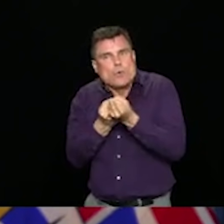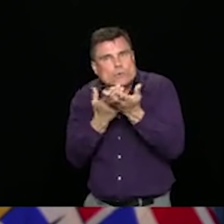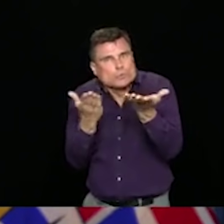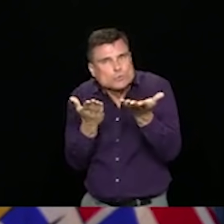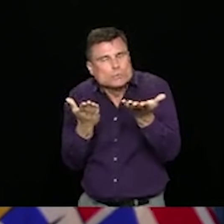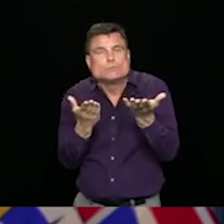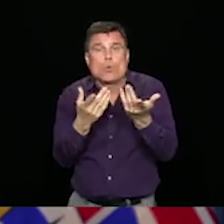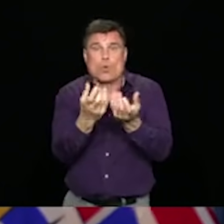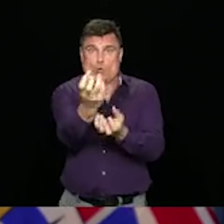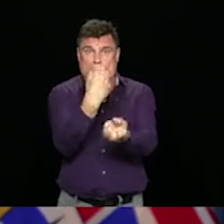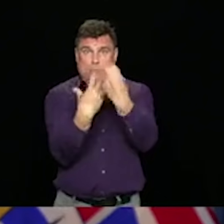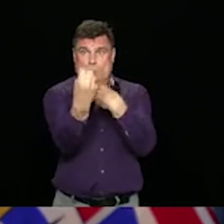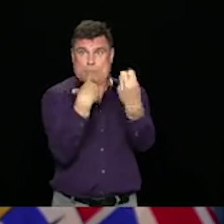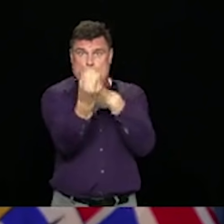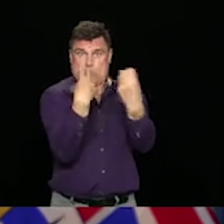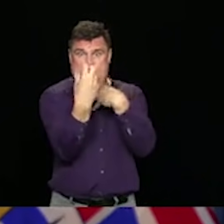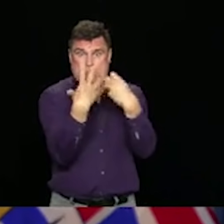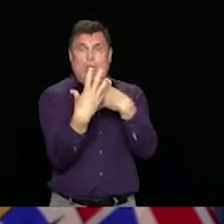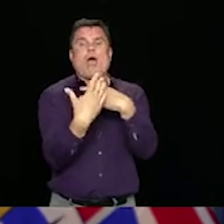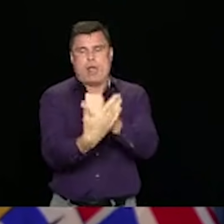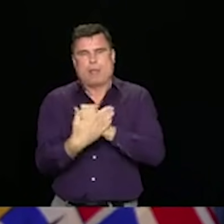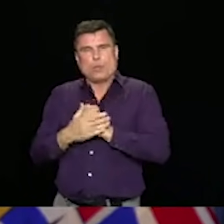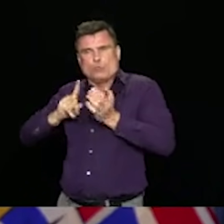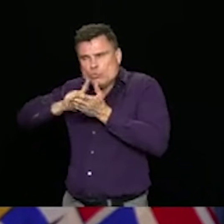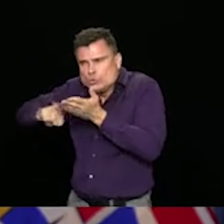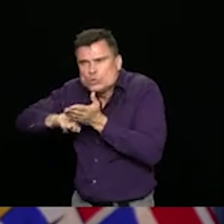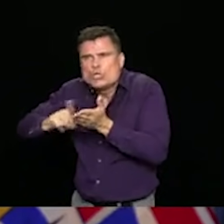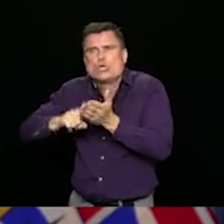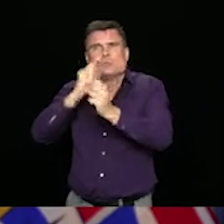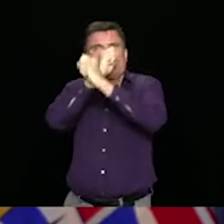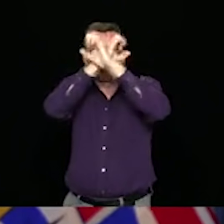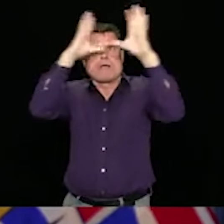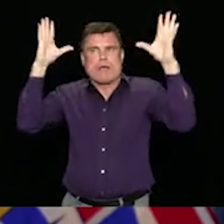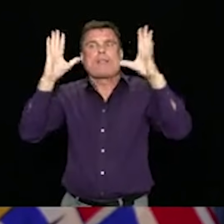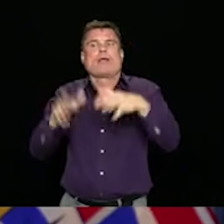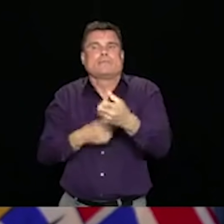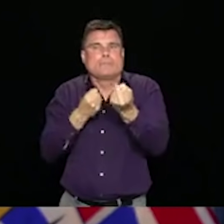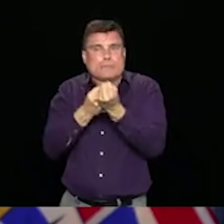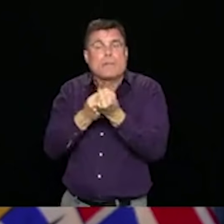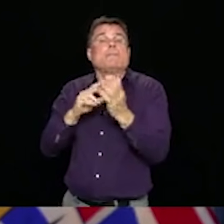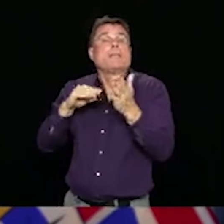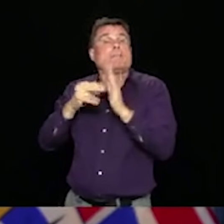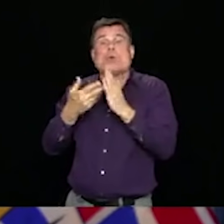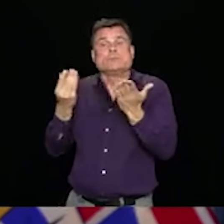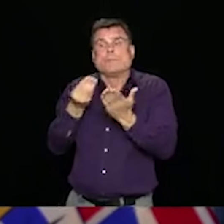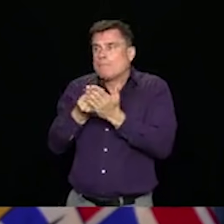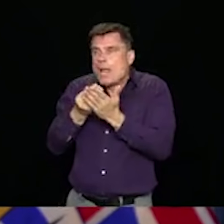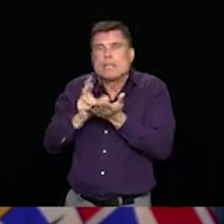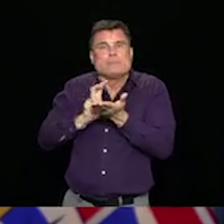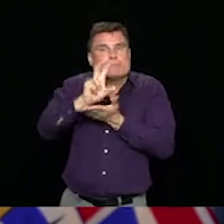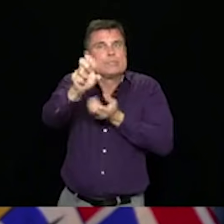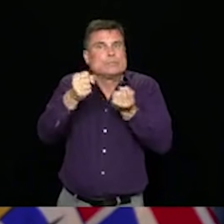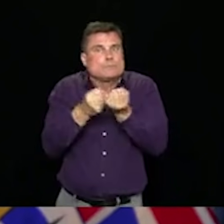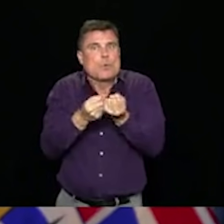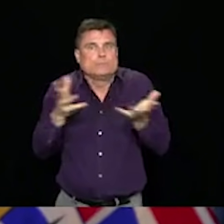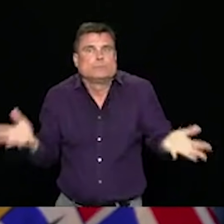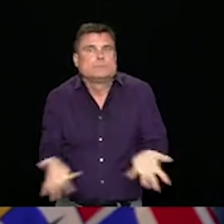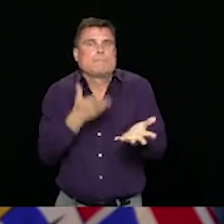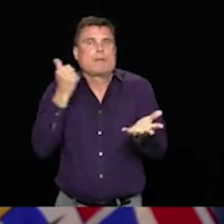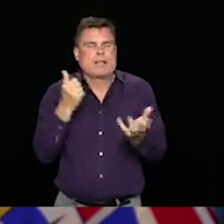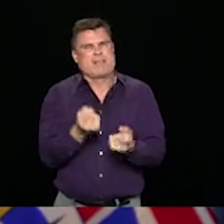the important public health research, including this survey, has come from that foundation and partner with that